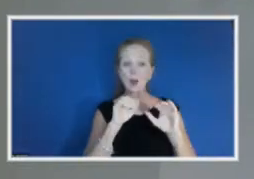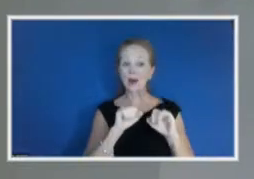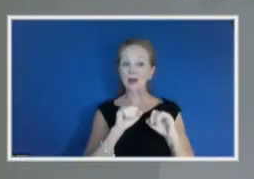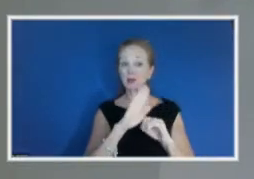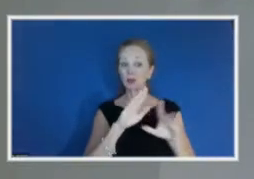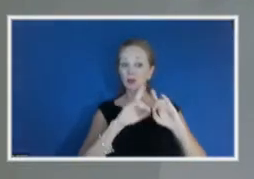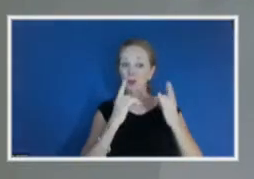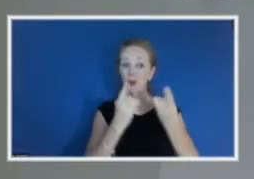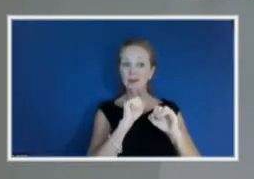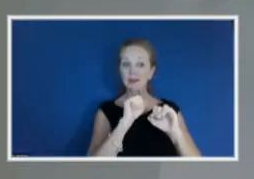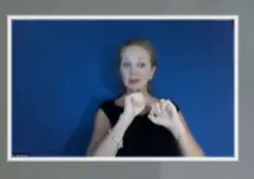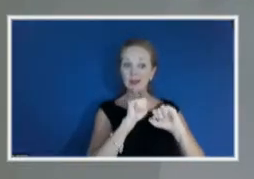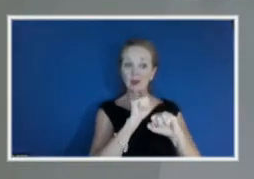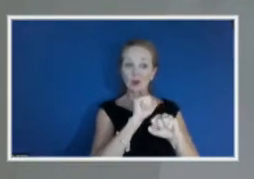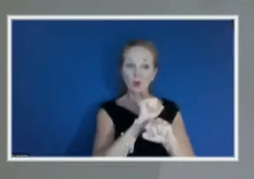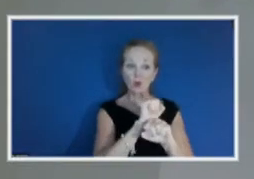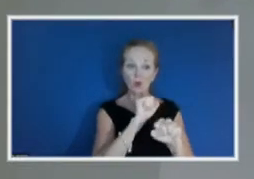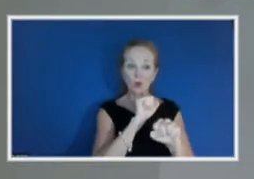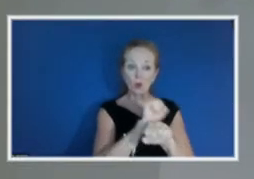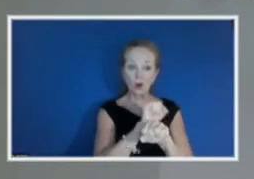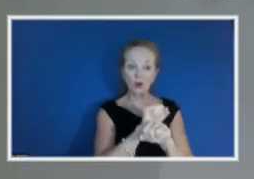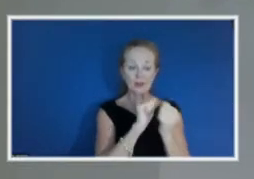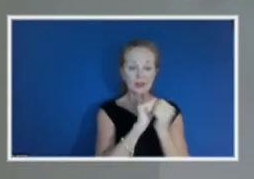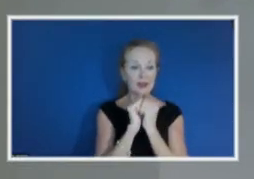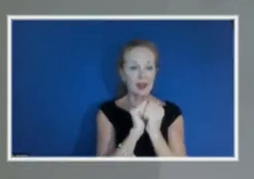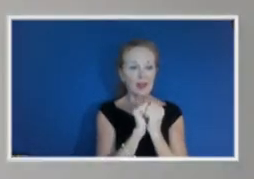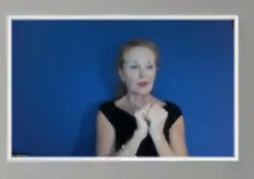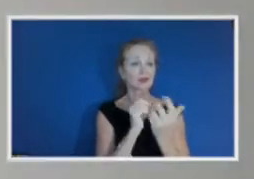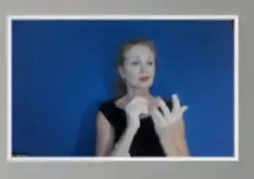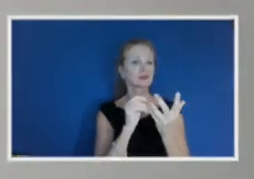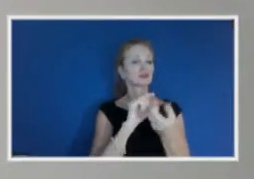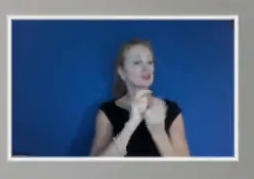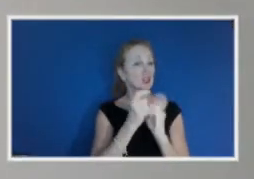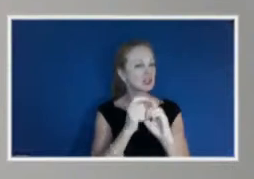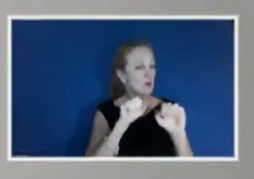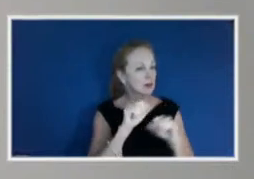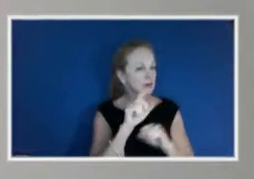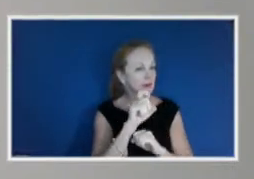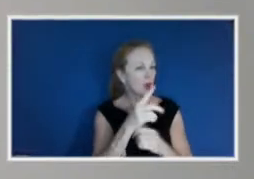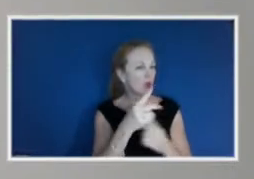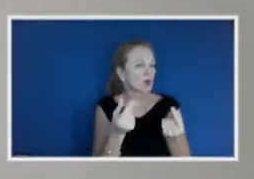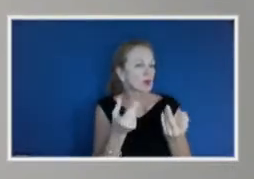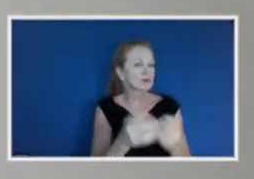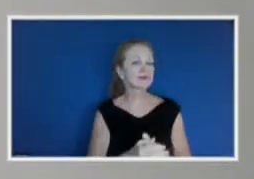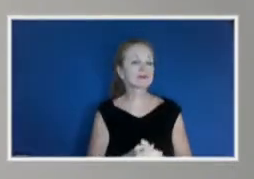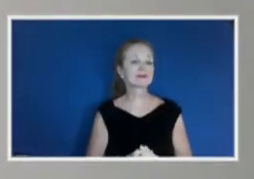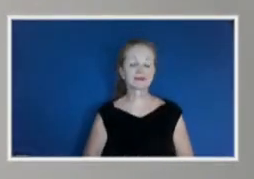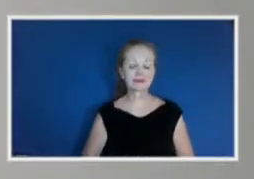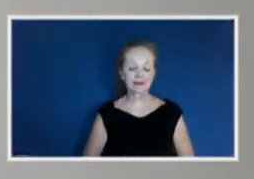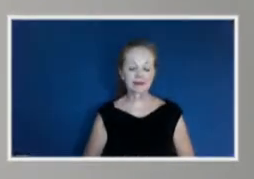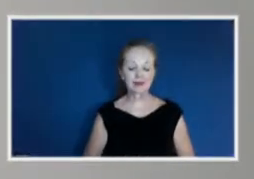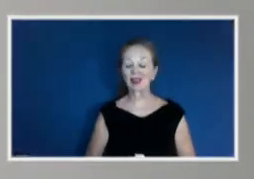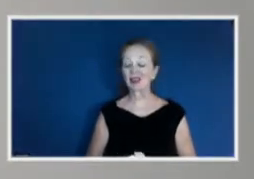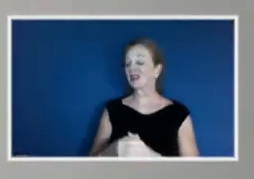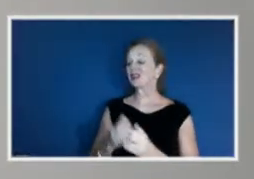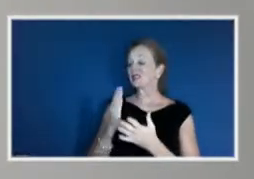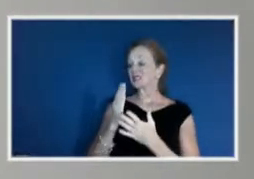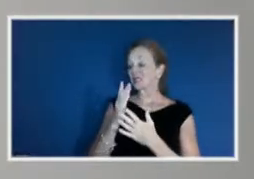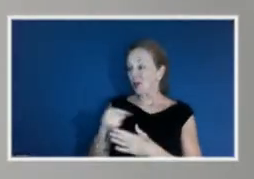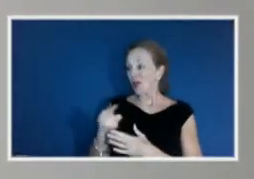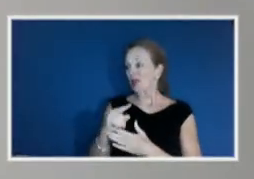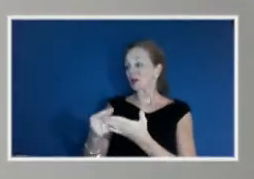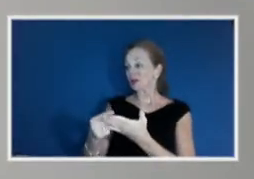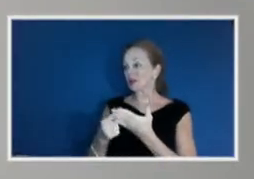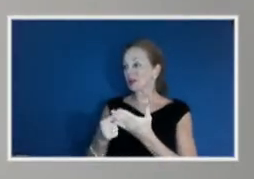work with one another and make some changes, or what are we doing? Yeah, in some of that, as we discussed, it's difficult because when we get